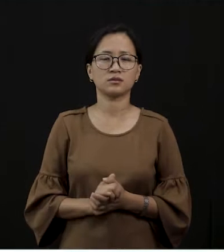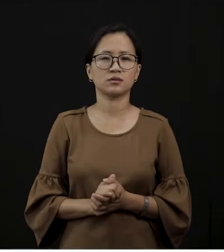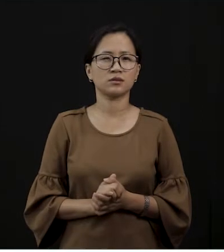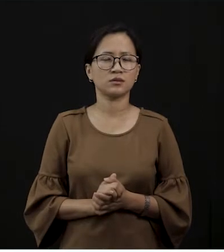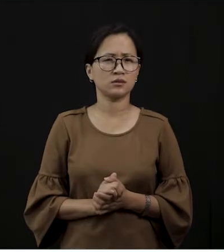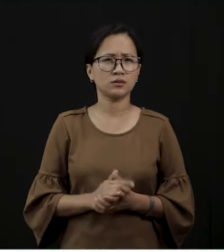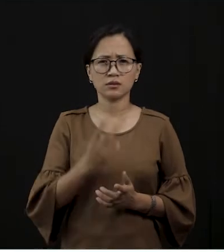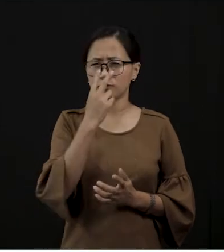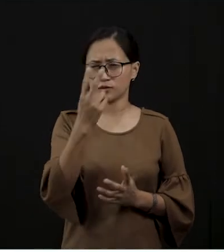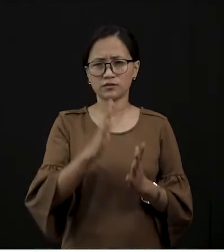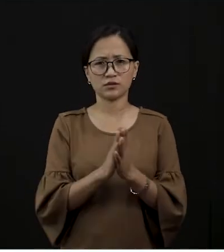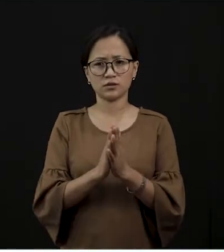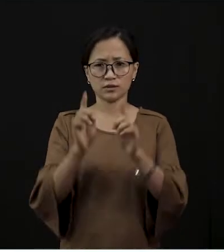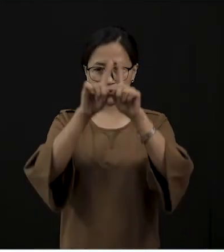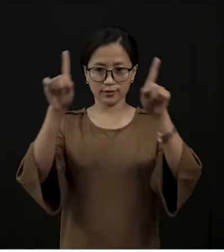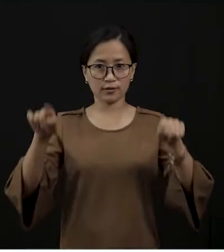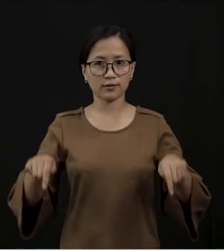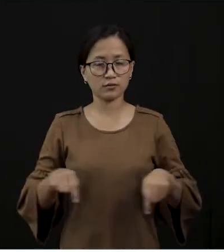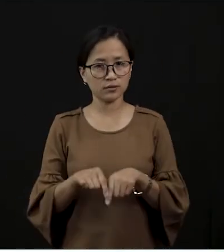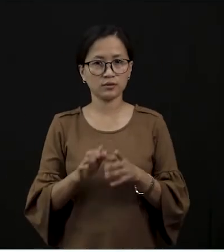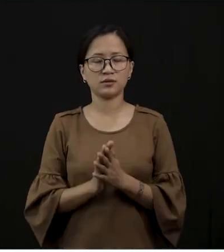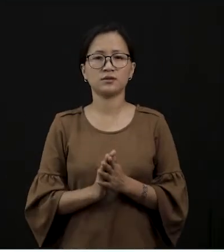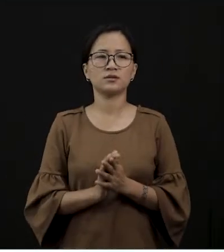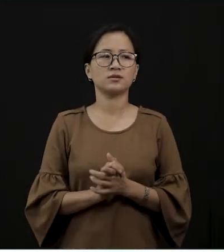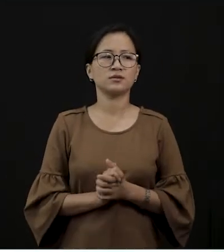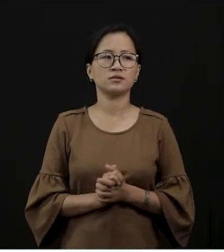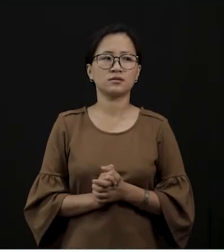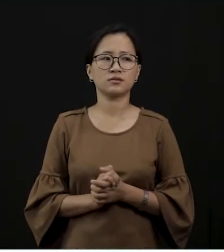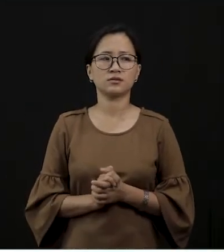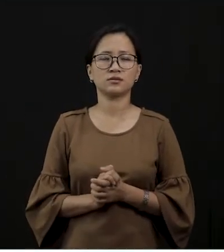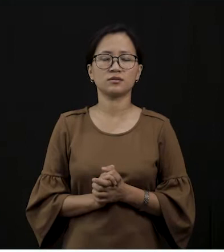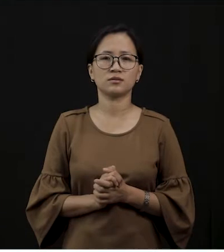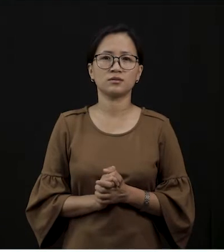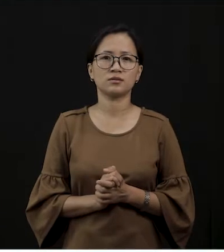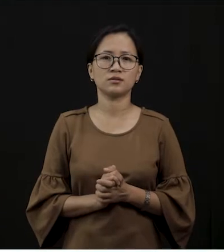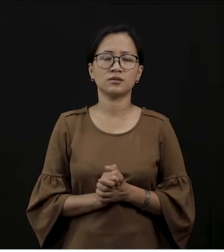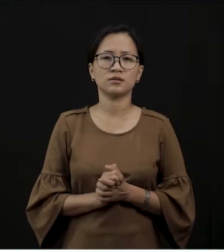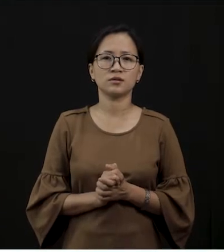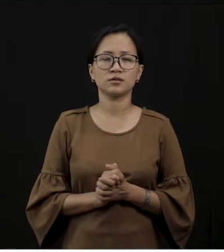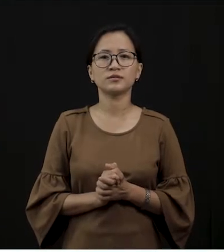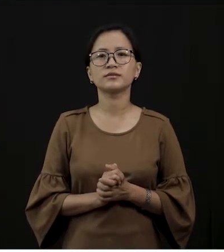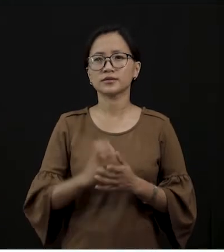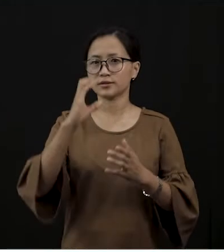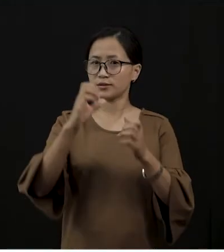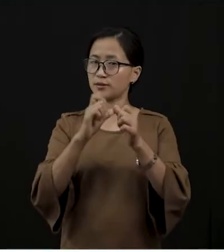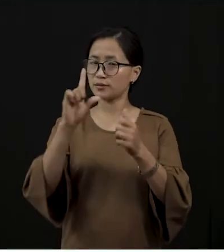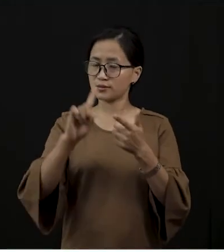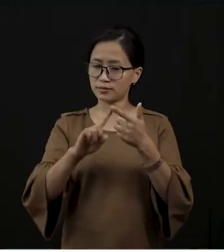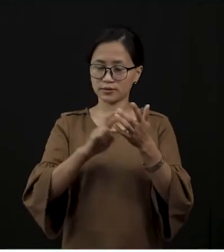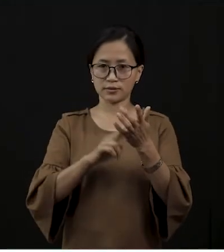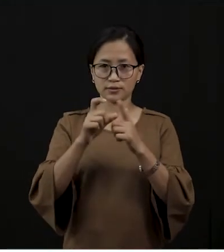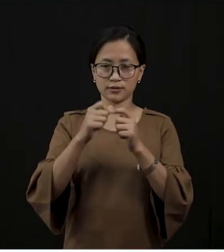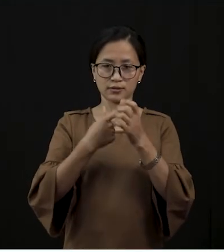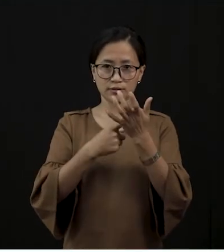Have you ever seen? Have you ever seen this? Yes, this is a calendar. This is